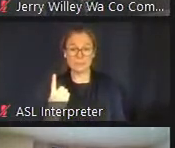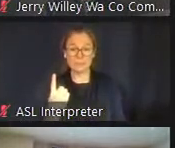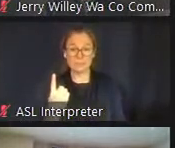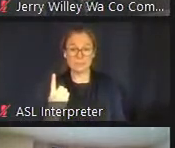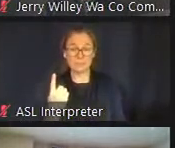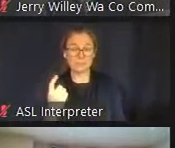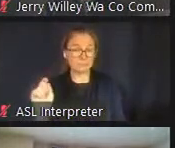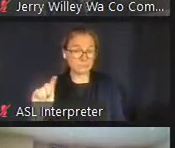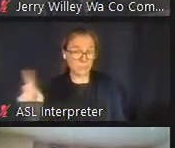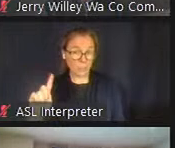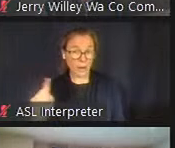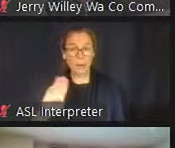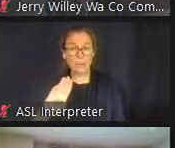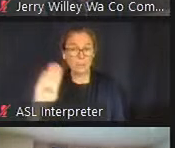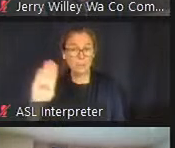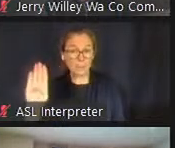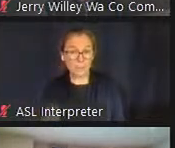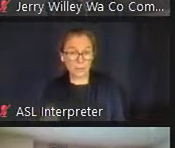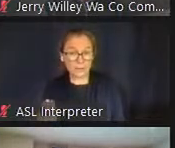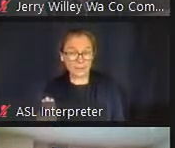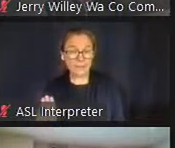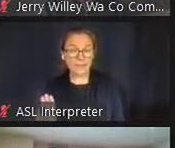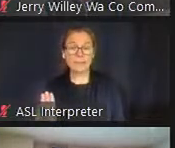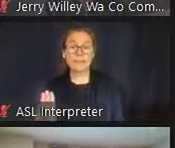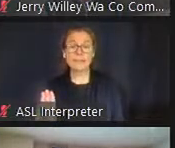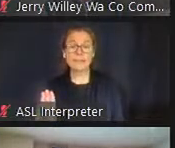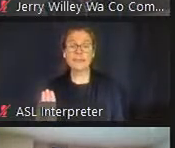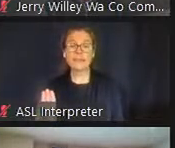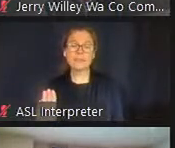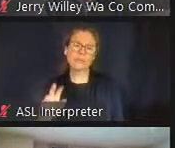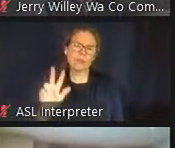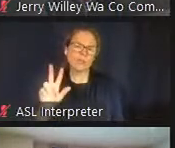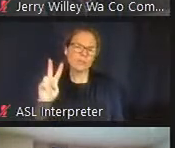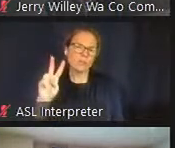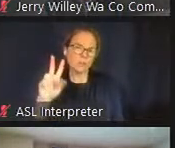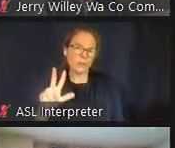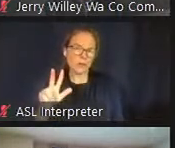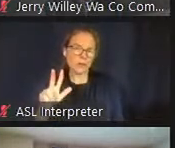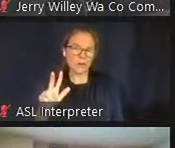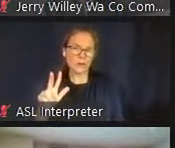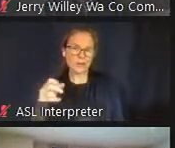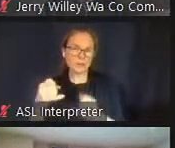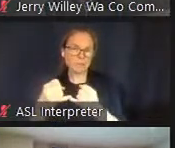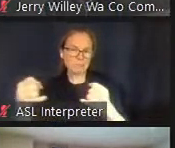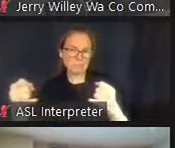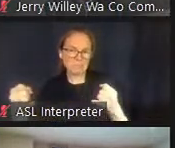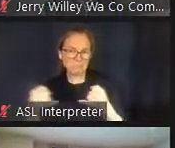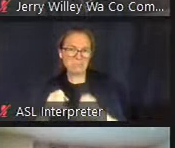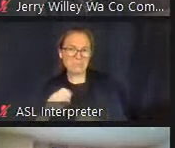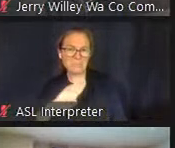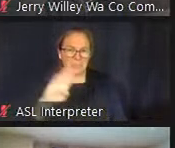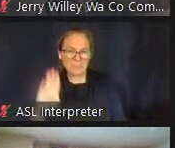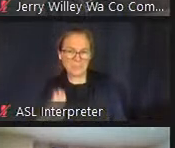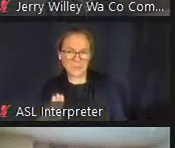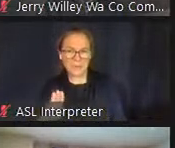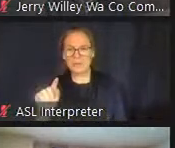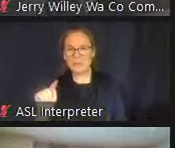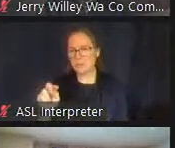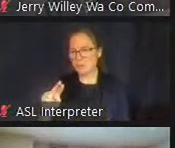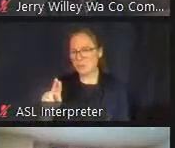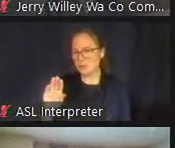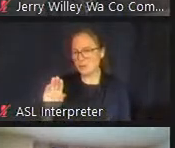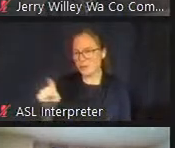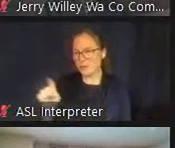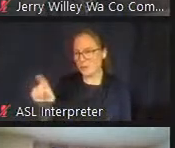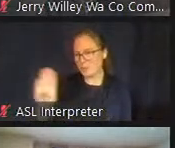is Beaverton, 2/3 of Beaverton, I should say, since Commissioner Treese is also Beaverton,